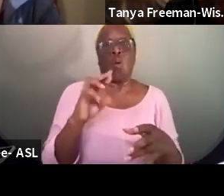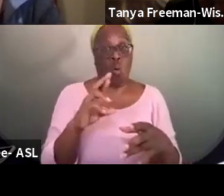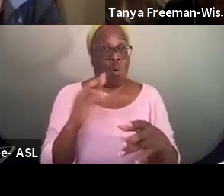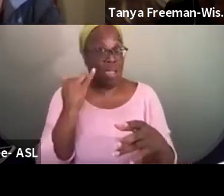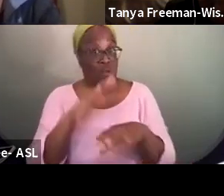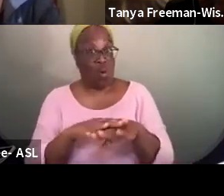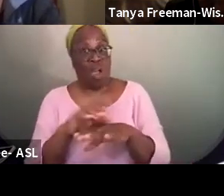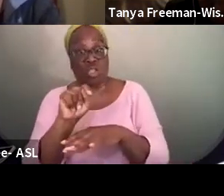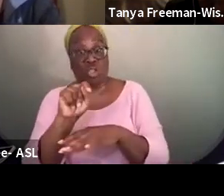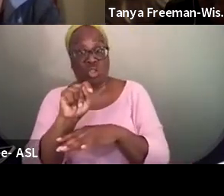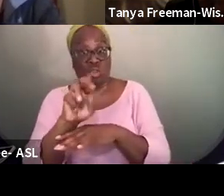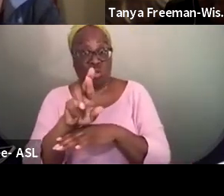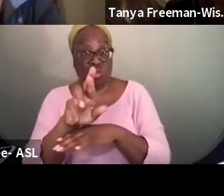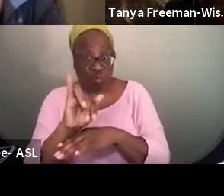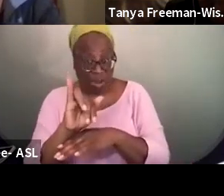trimesters,